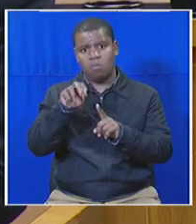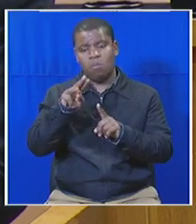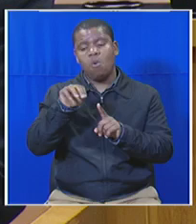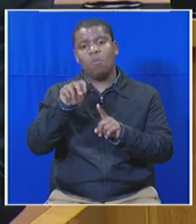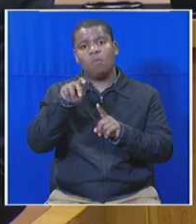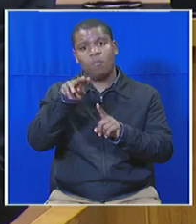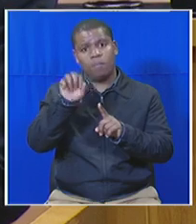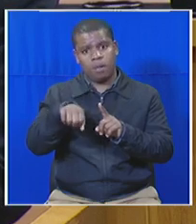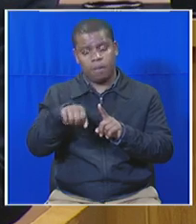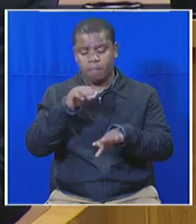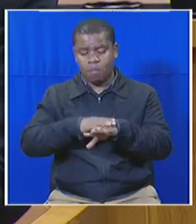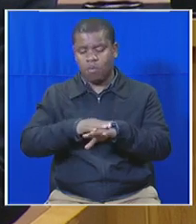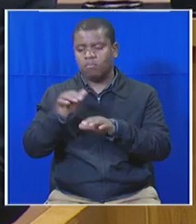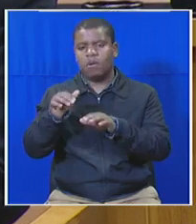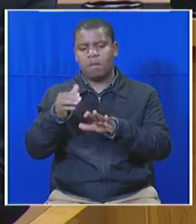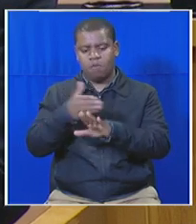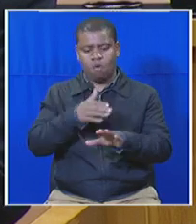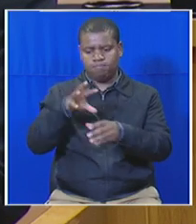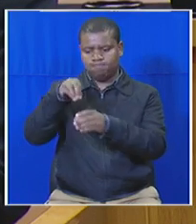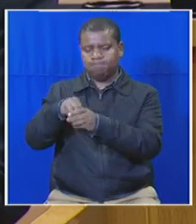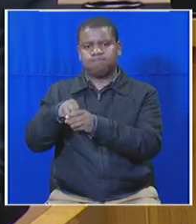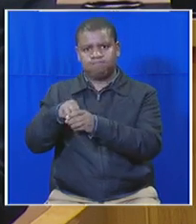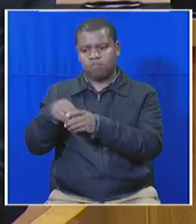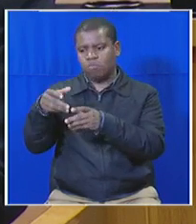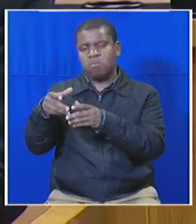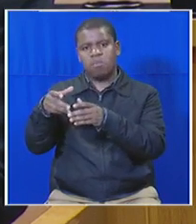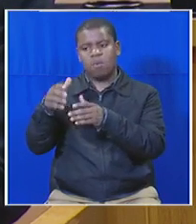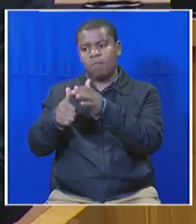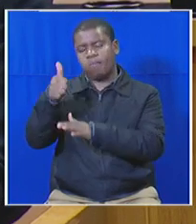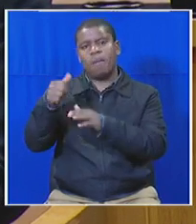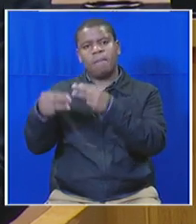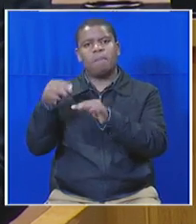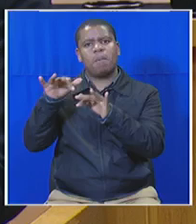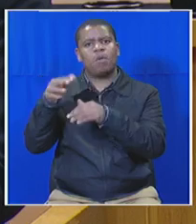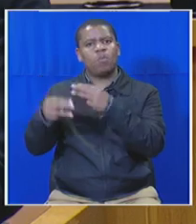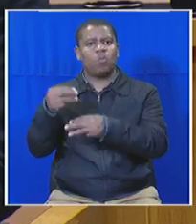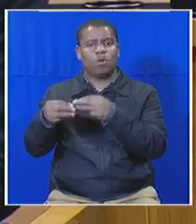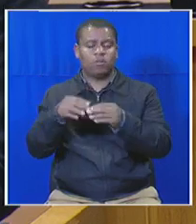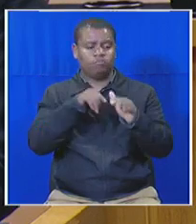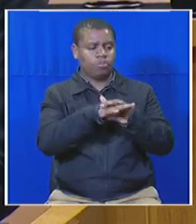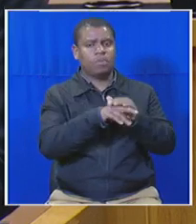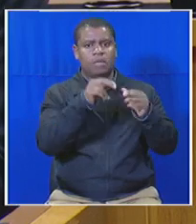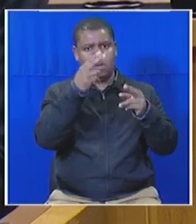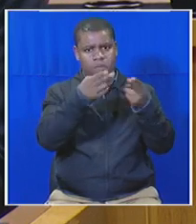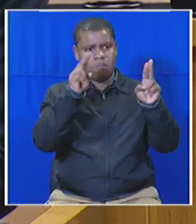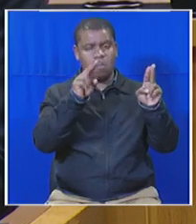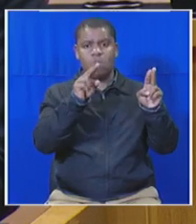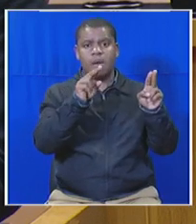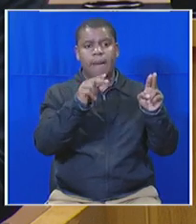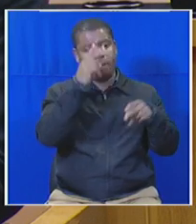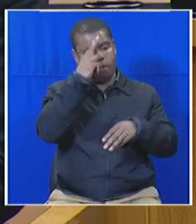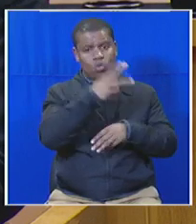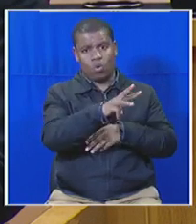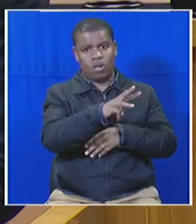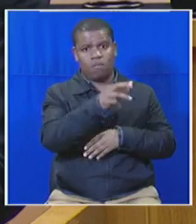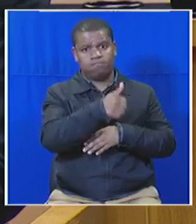served as the Director for Africa at the International Relations and Partnerships Directorate at the University of Pretoria. Acknowledges that